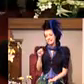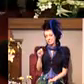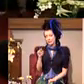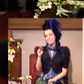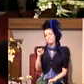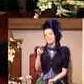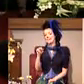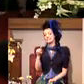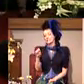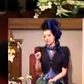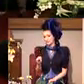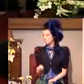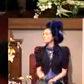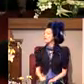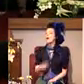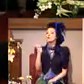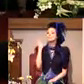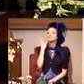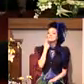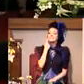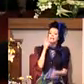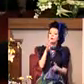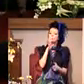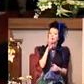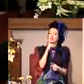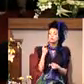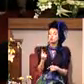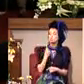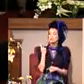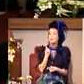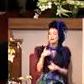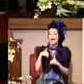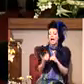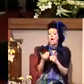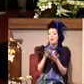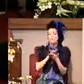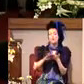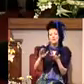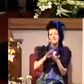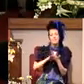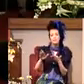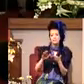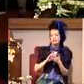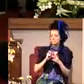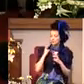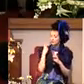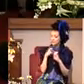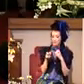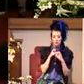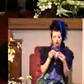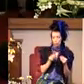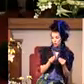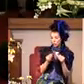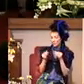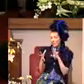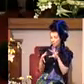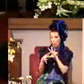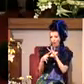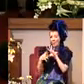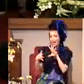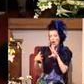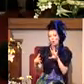I recently was talking to somebody about how forgiveness is such a difficult thing to give. Such a difficult thing to let go